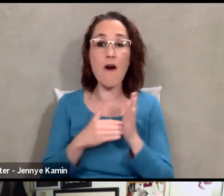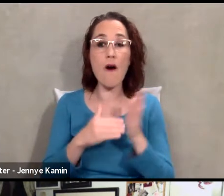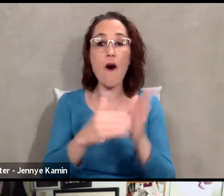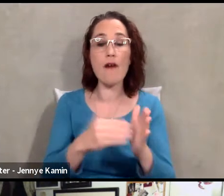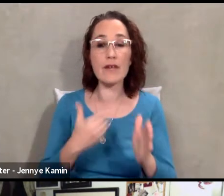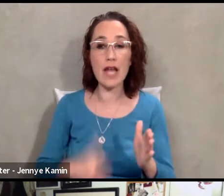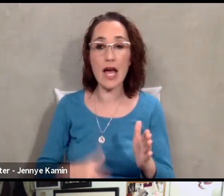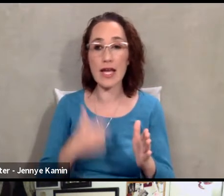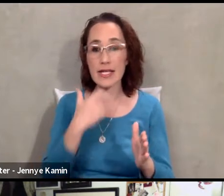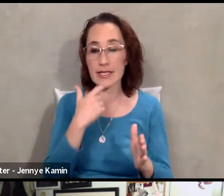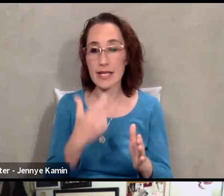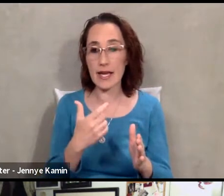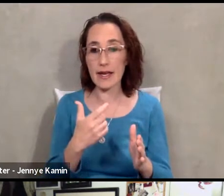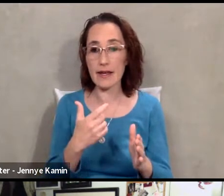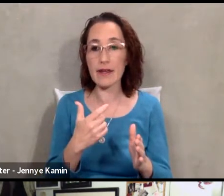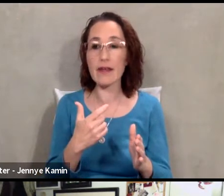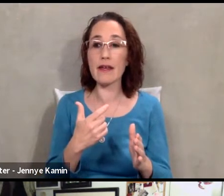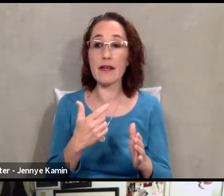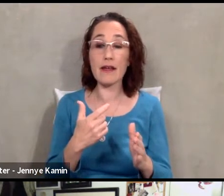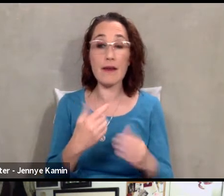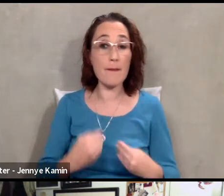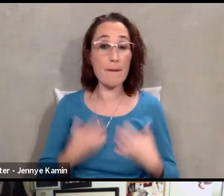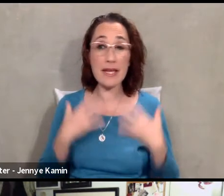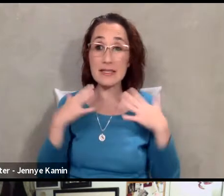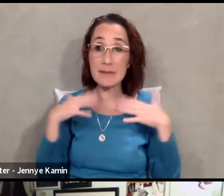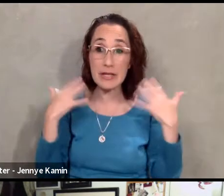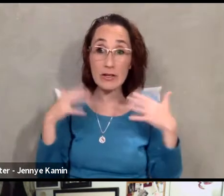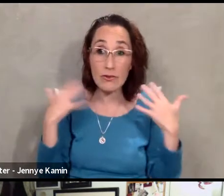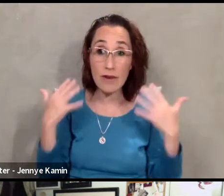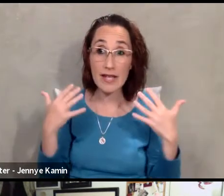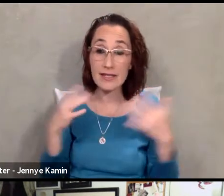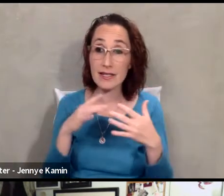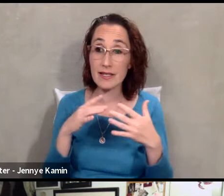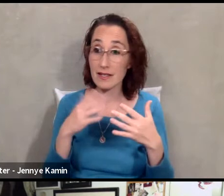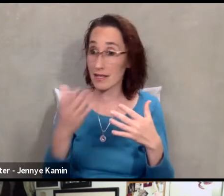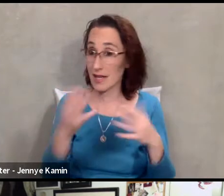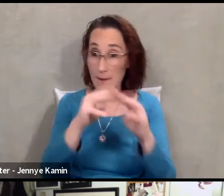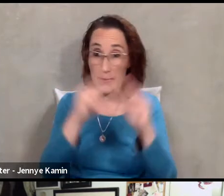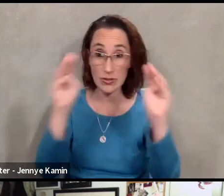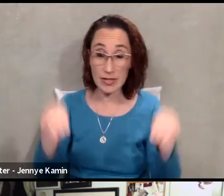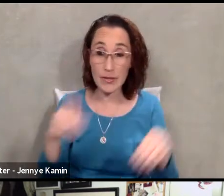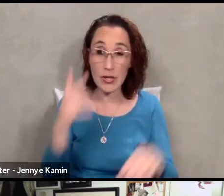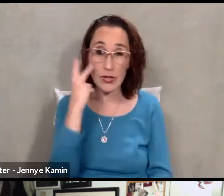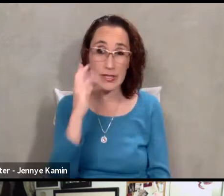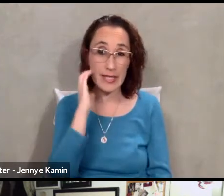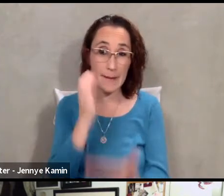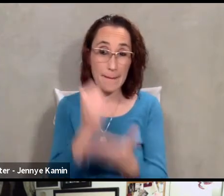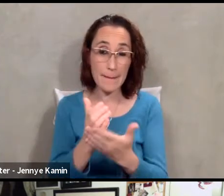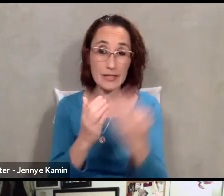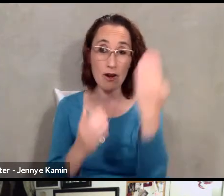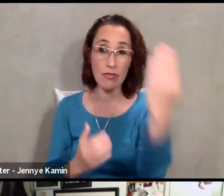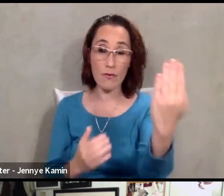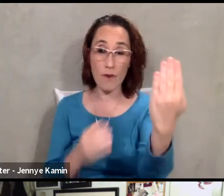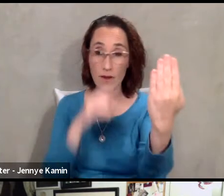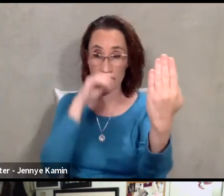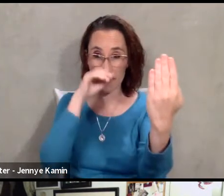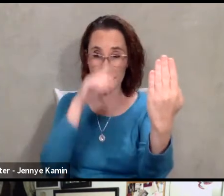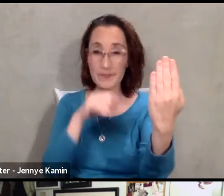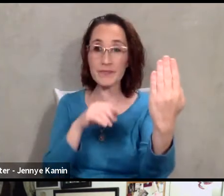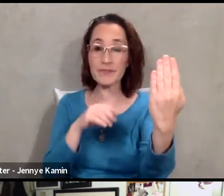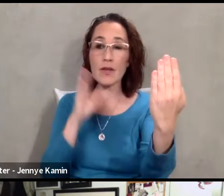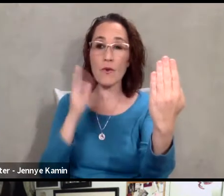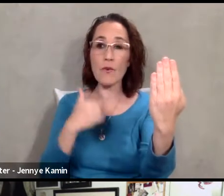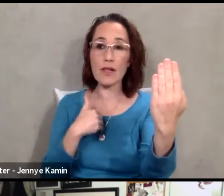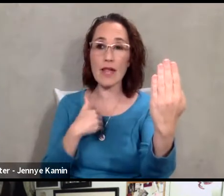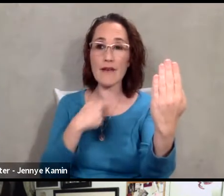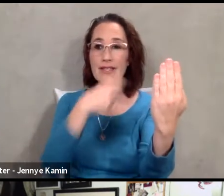that what drives me crazy about museums is that you see this portrait on the wall and it'll have a